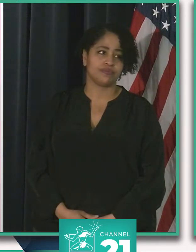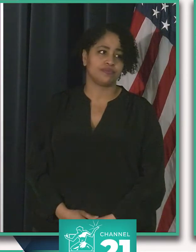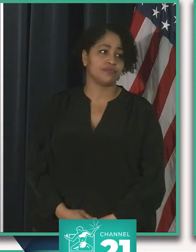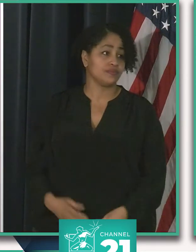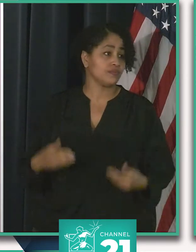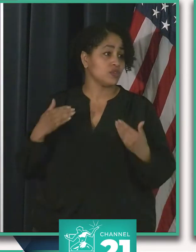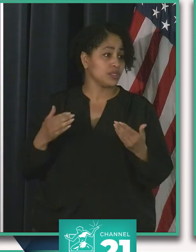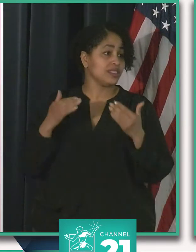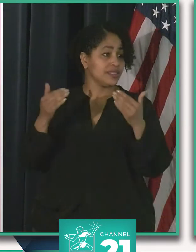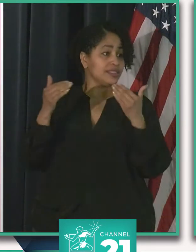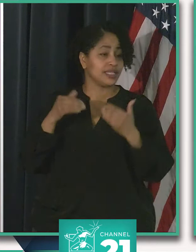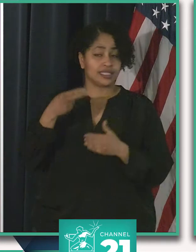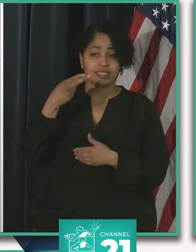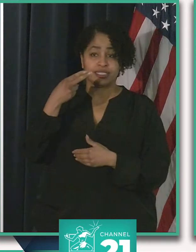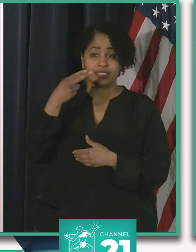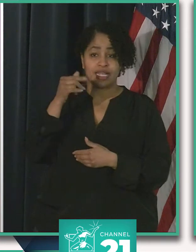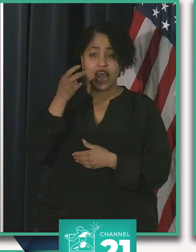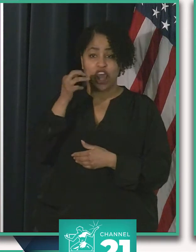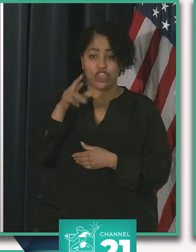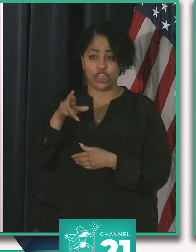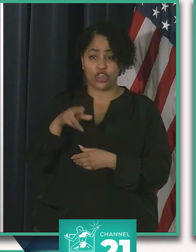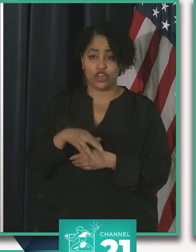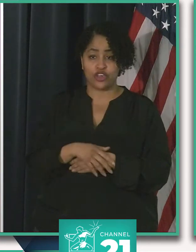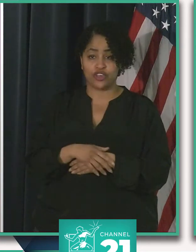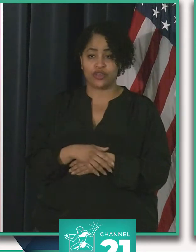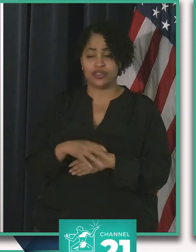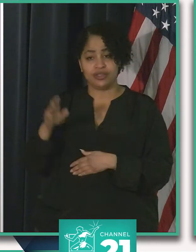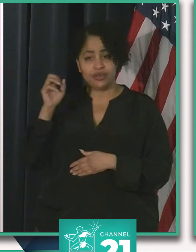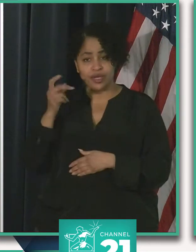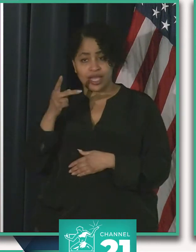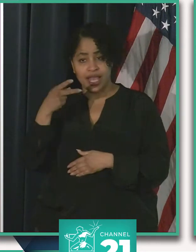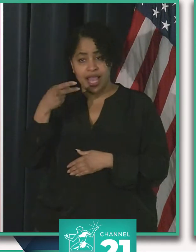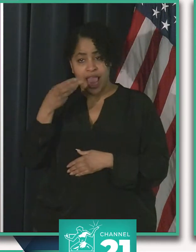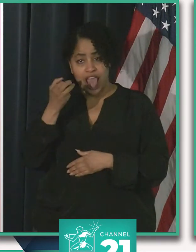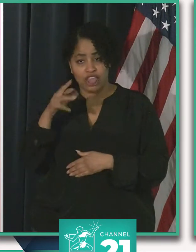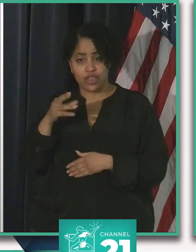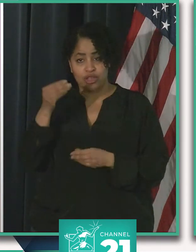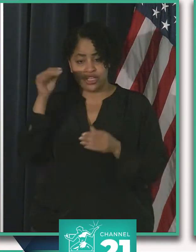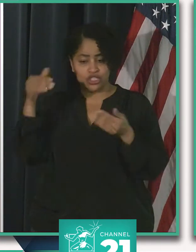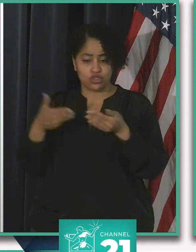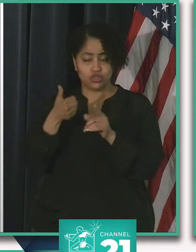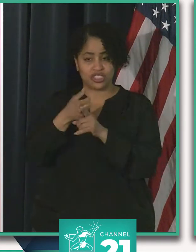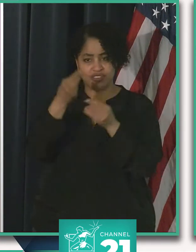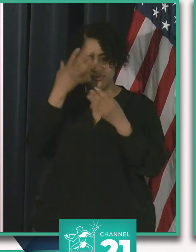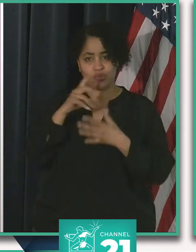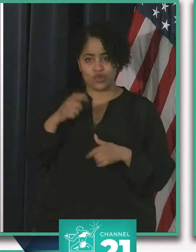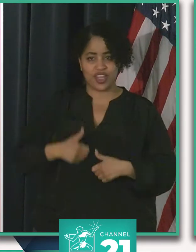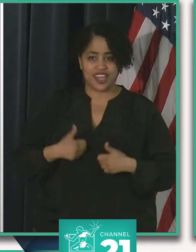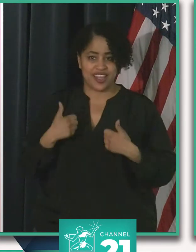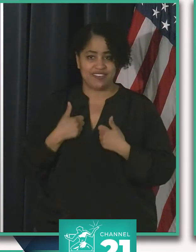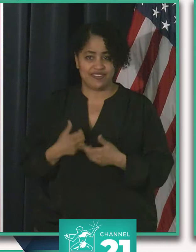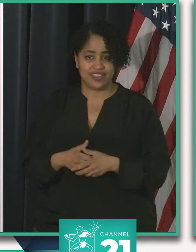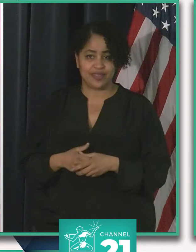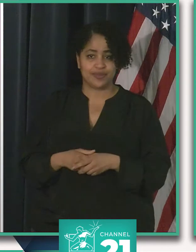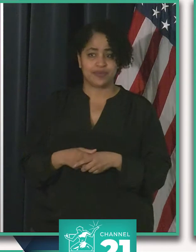Hey. Go ahead. Next is Heather. Okay, Heather, introduce yourself and tell us where you live.